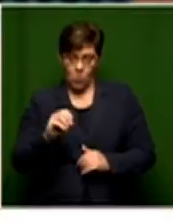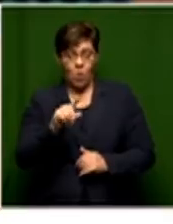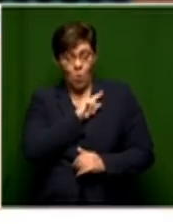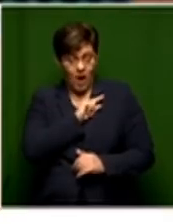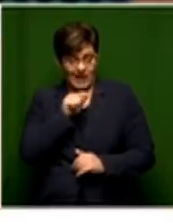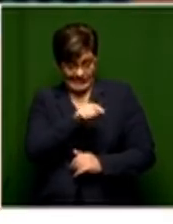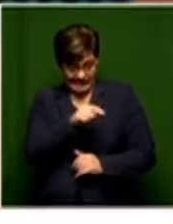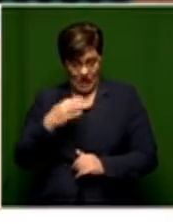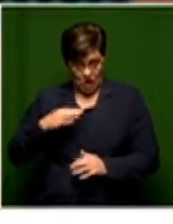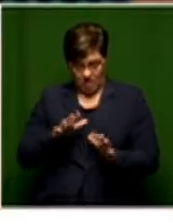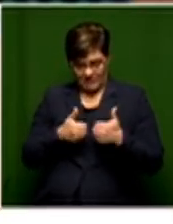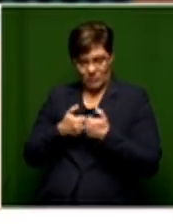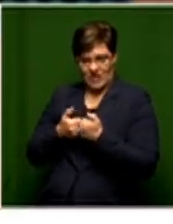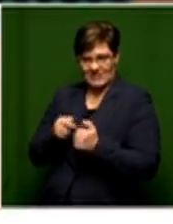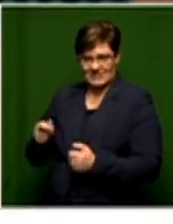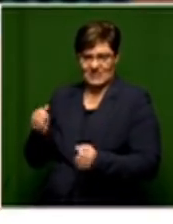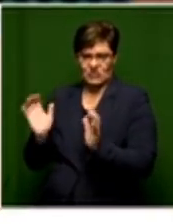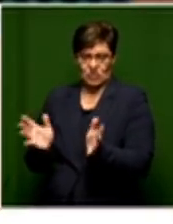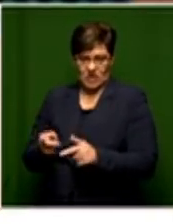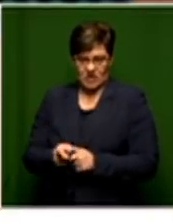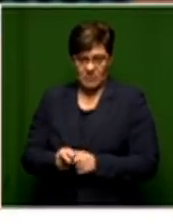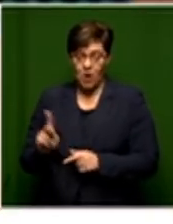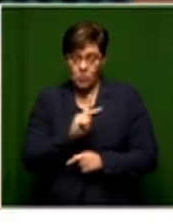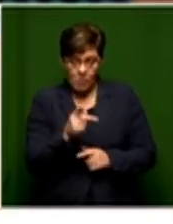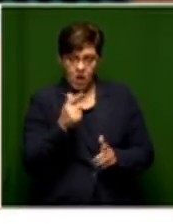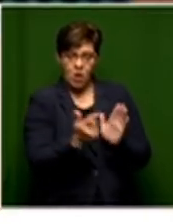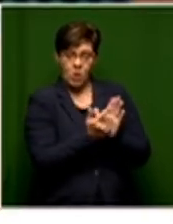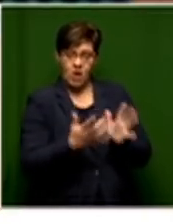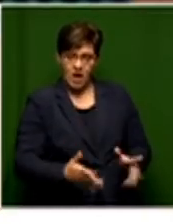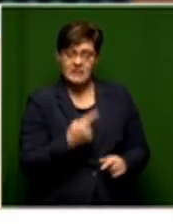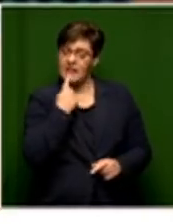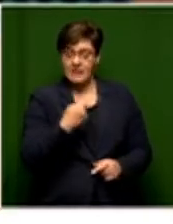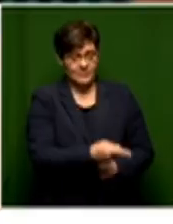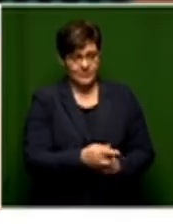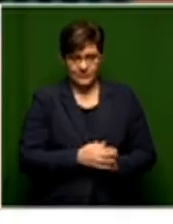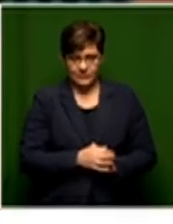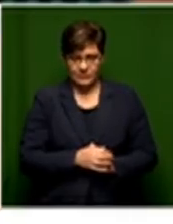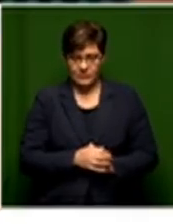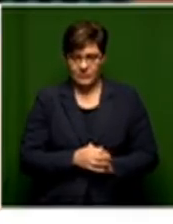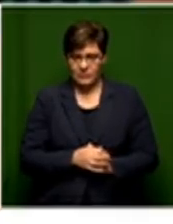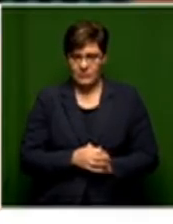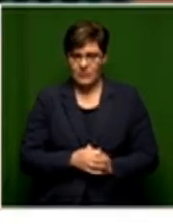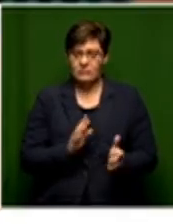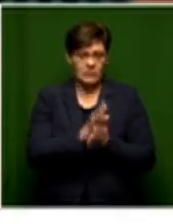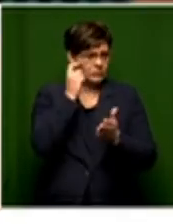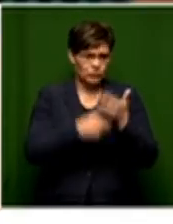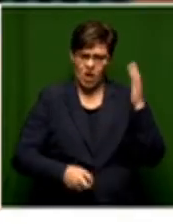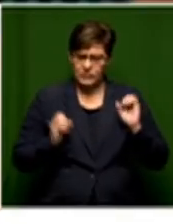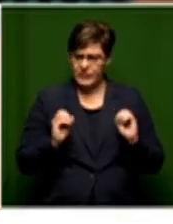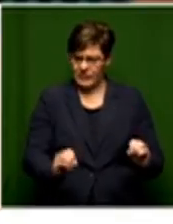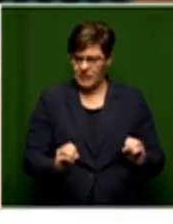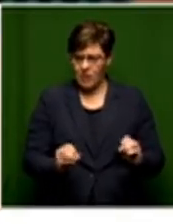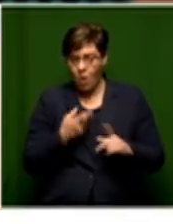relationship with the late soccer star. But Khumalo's lawyer has since said that the musician, had not been formally charged